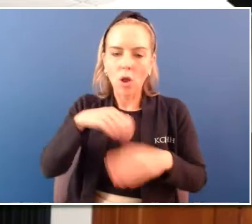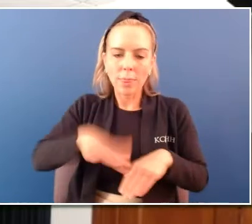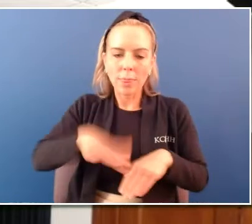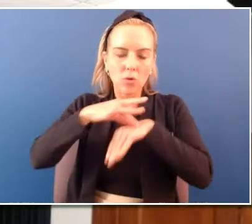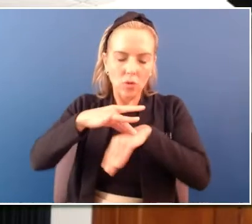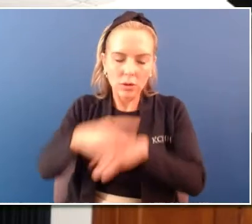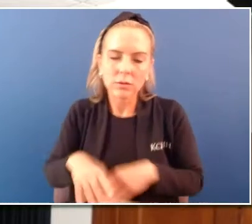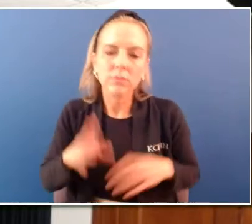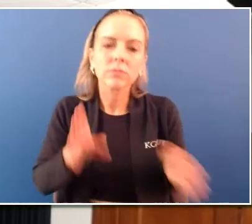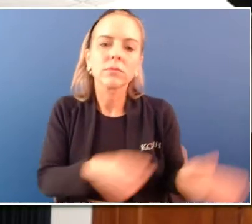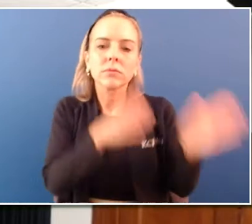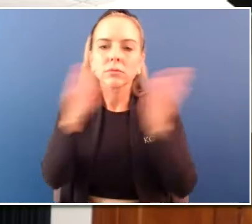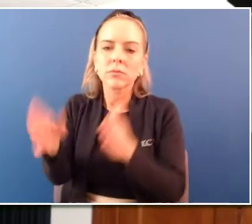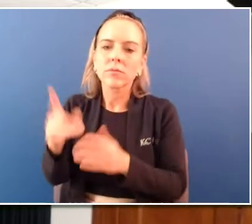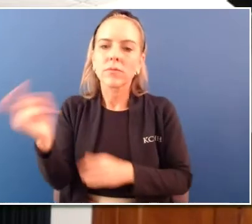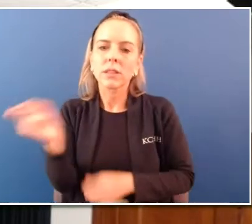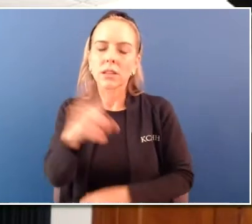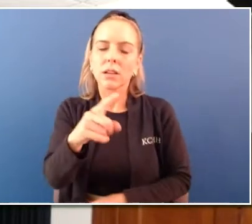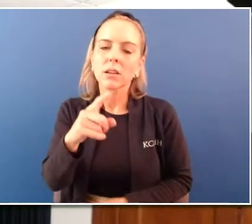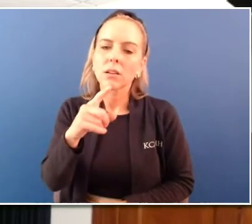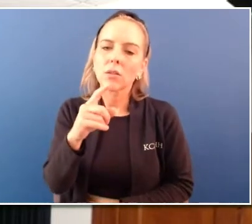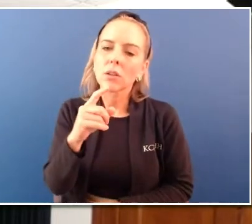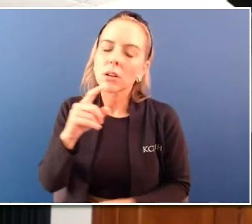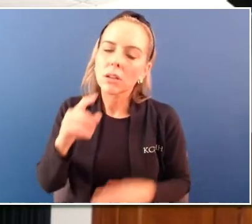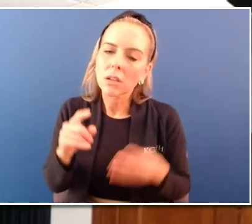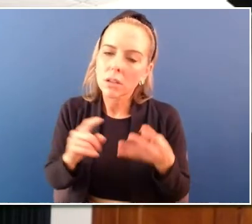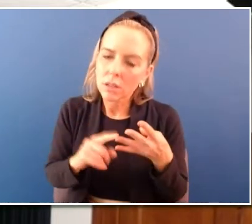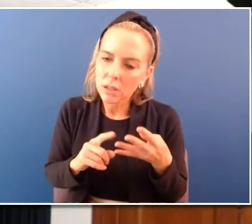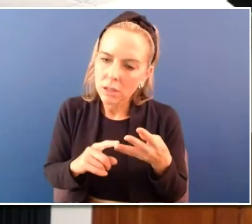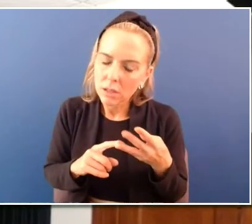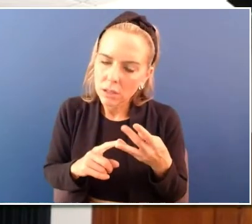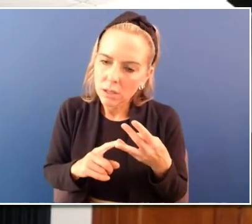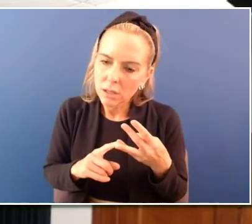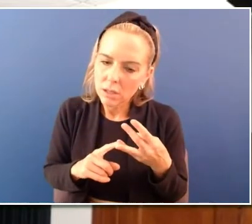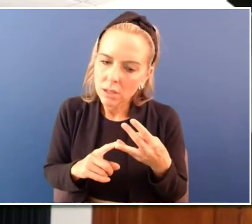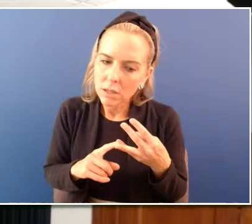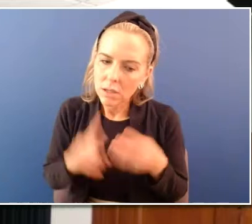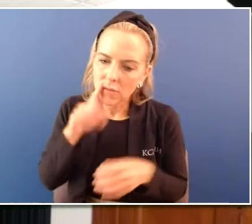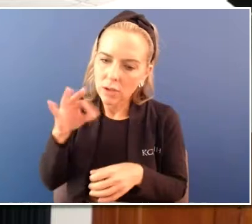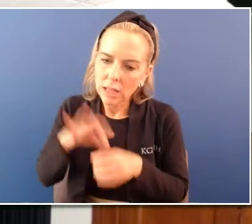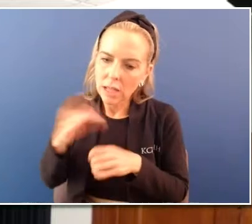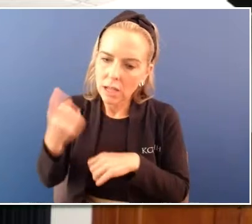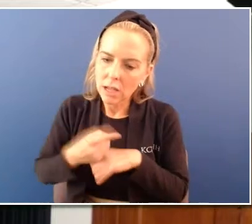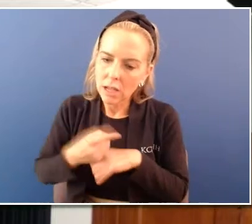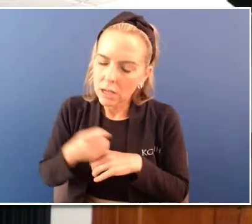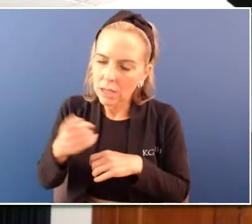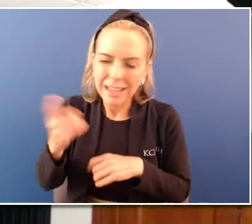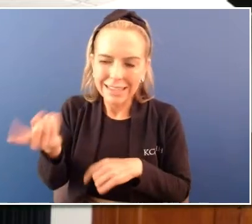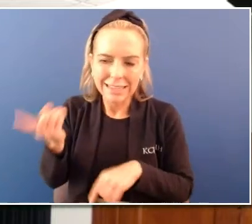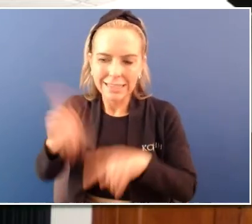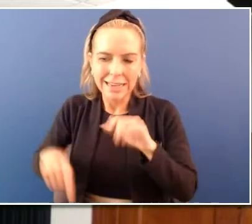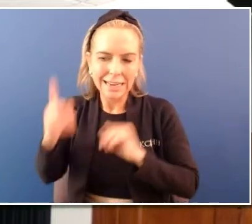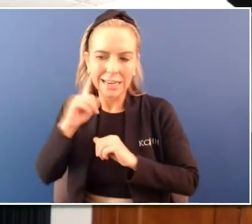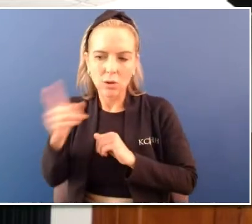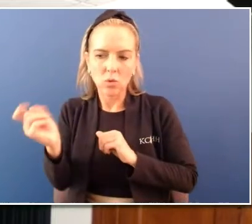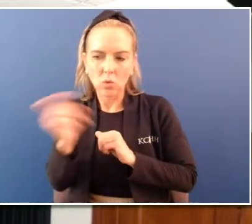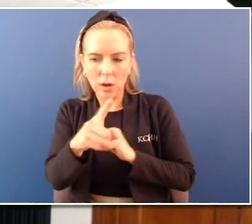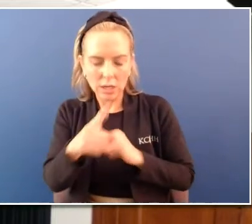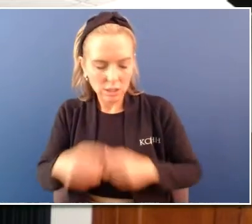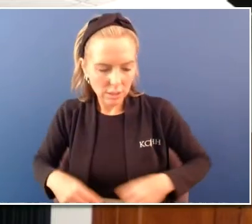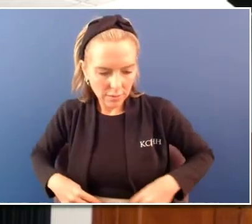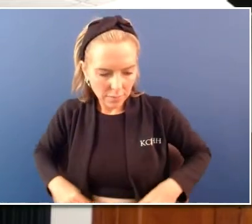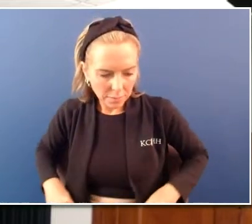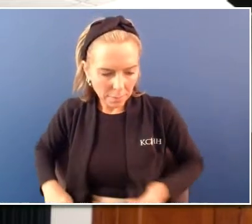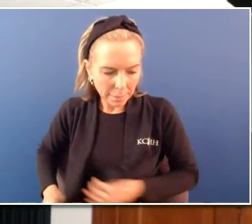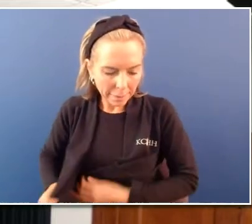Governor, as we move towards Election Day, the battle over Amendment 2 is slowly starting to ramp up here in